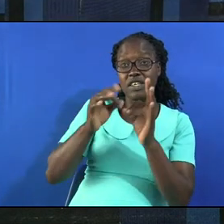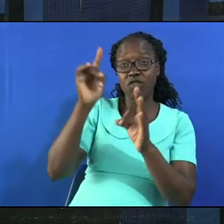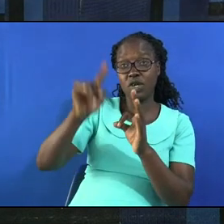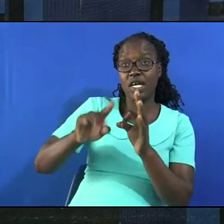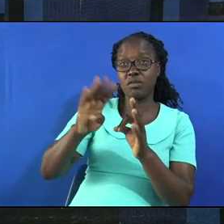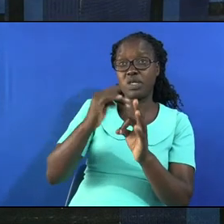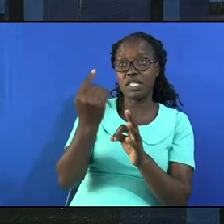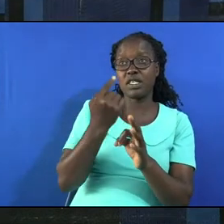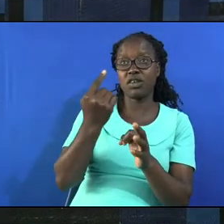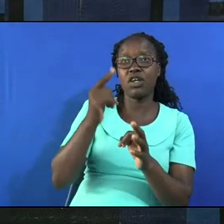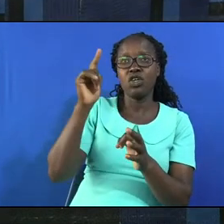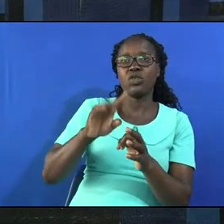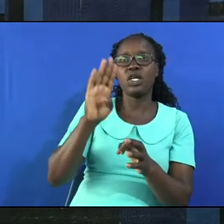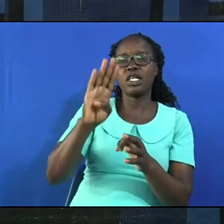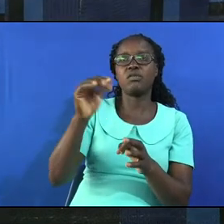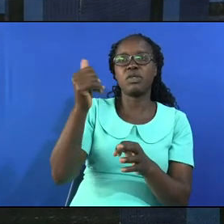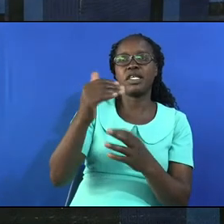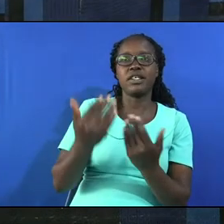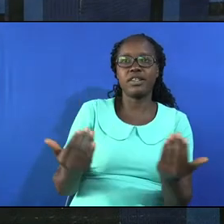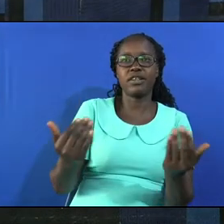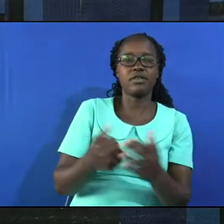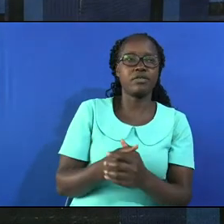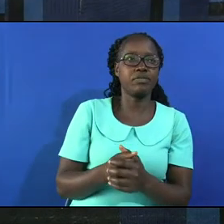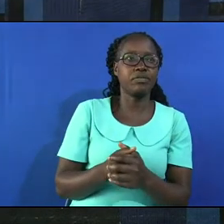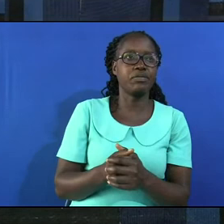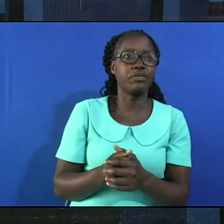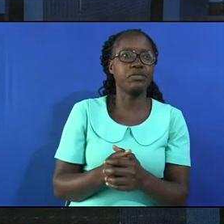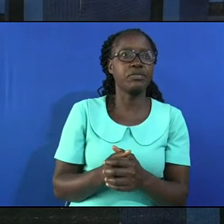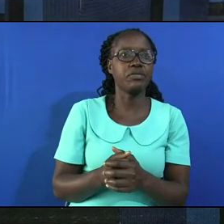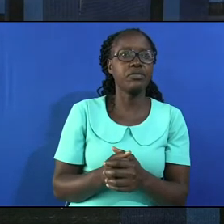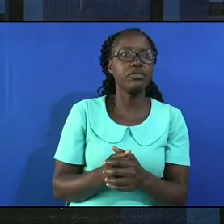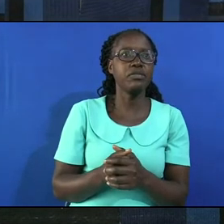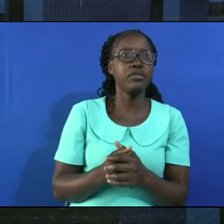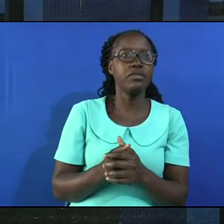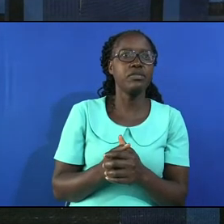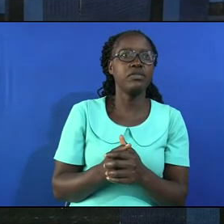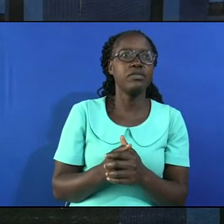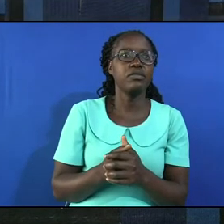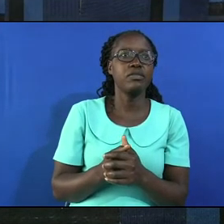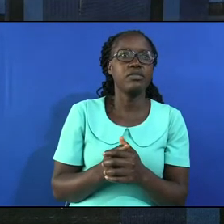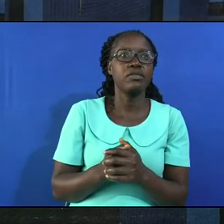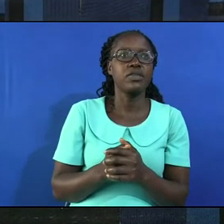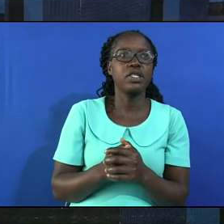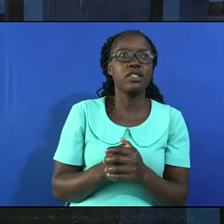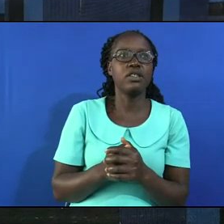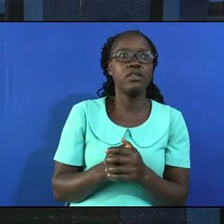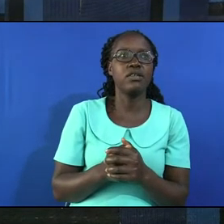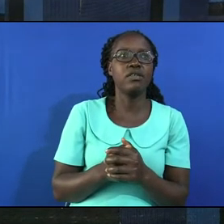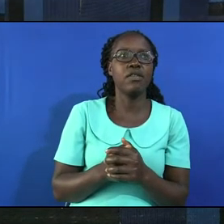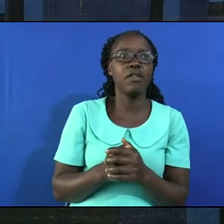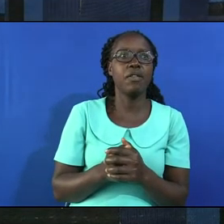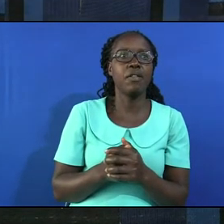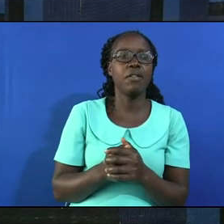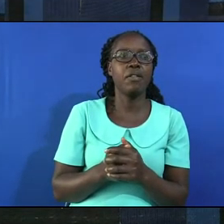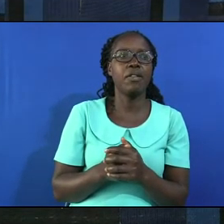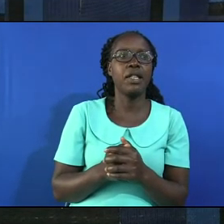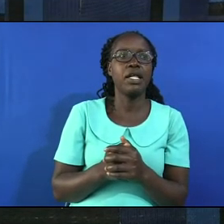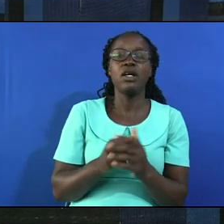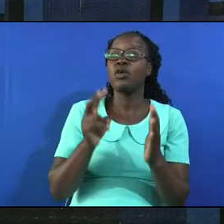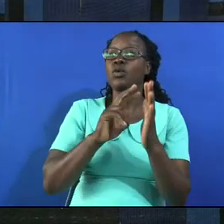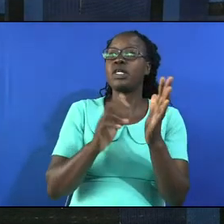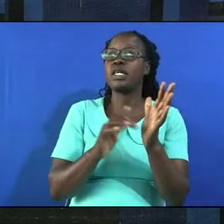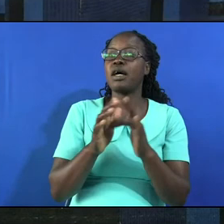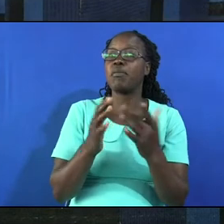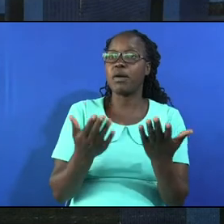be single, you can't be what? I can't hear you. If you can't be single, you can't be what? Let's begin. Let's read